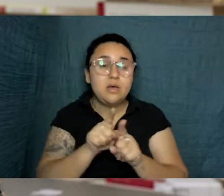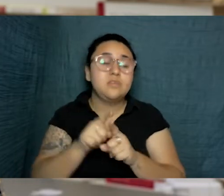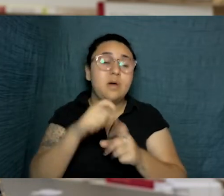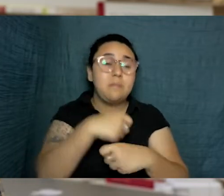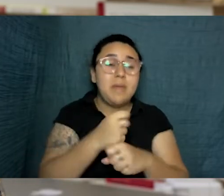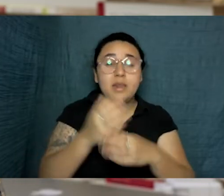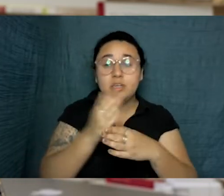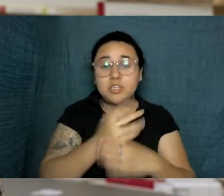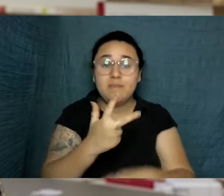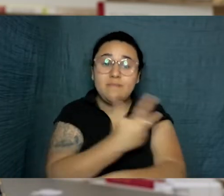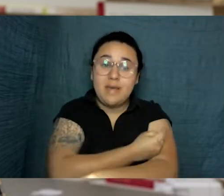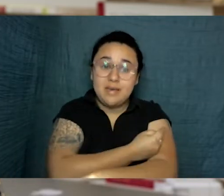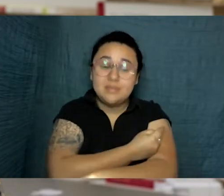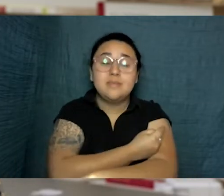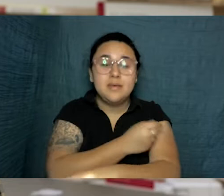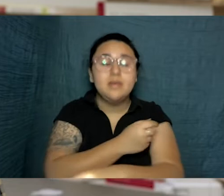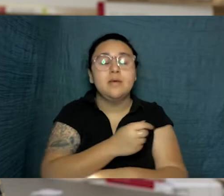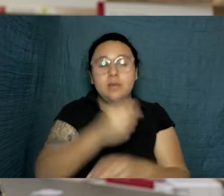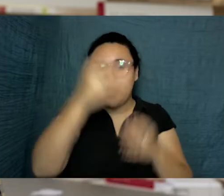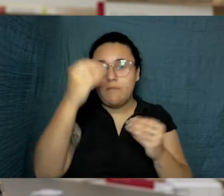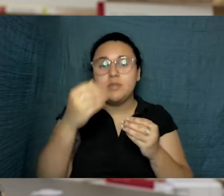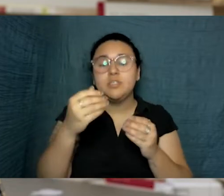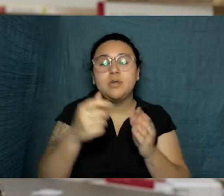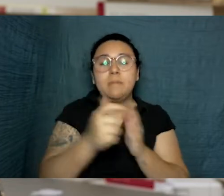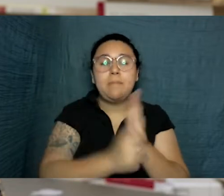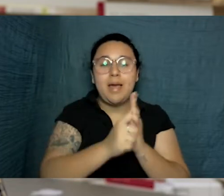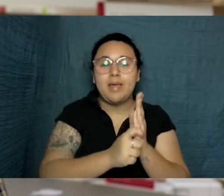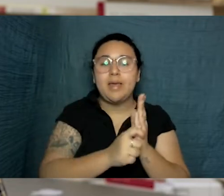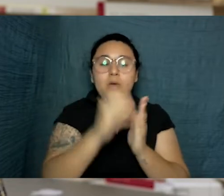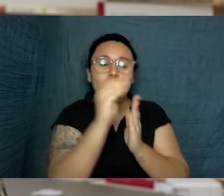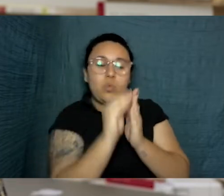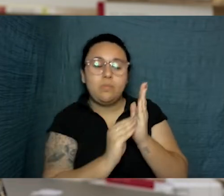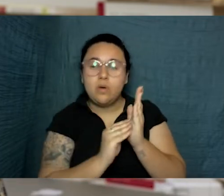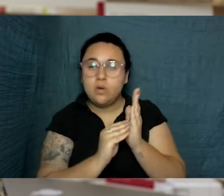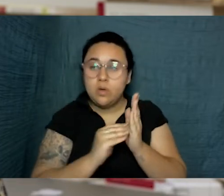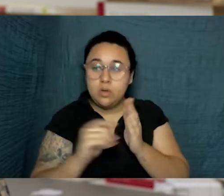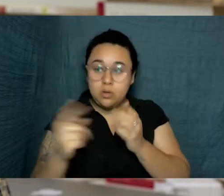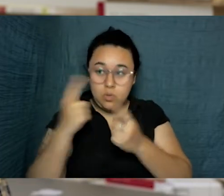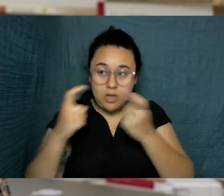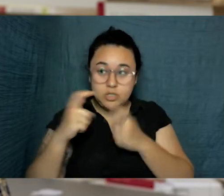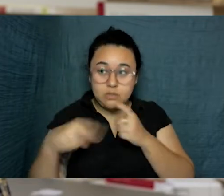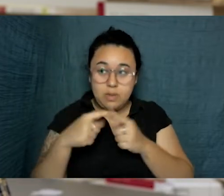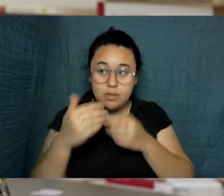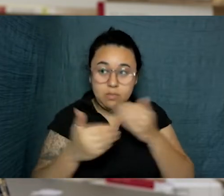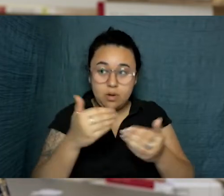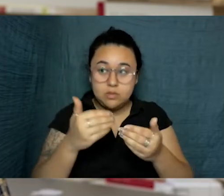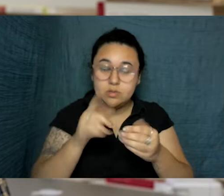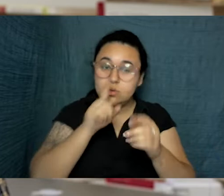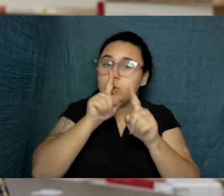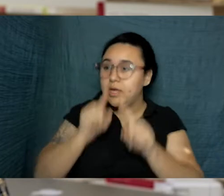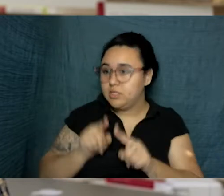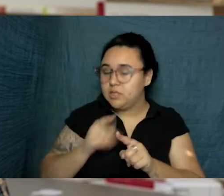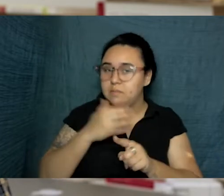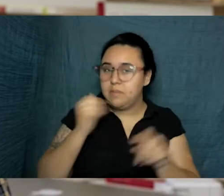information packet where we took questions from incarcerated folks about the vaccination process and answered them to the best of